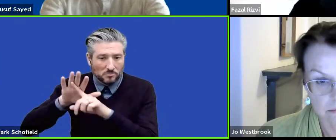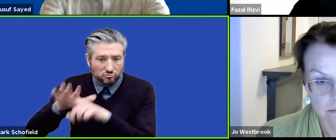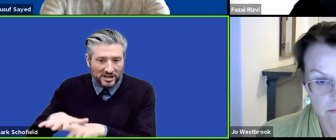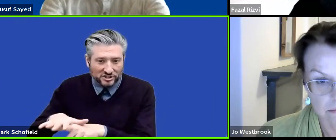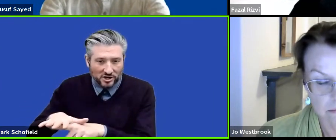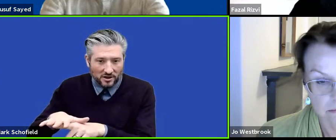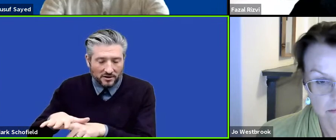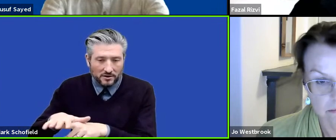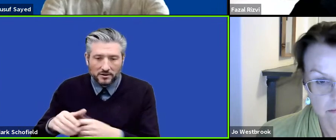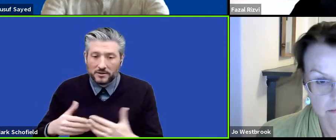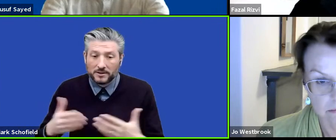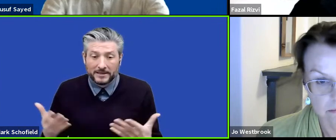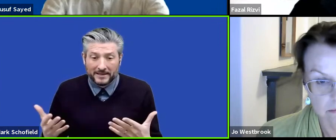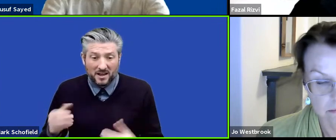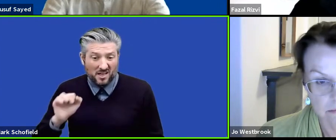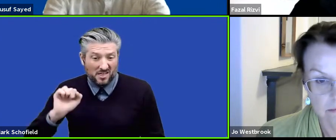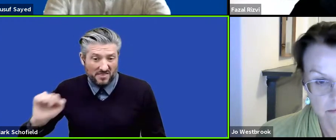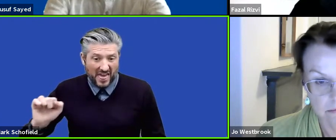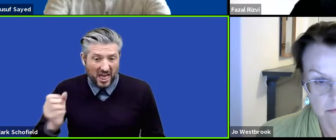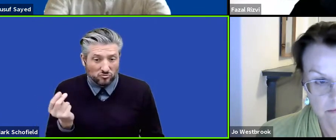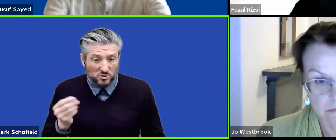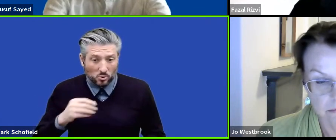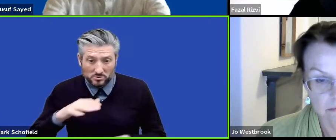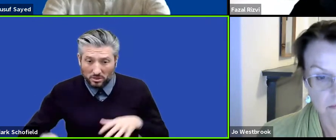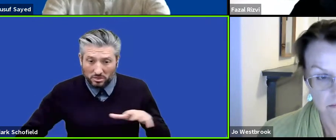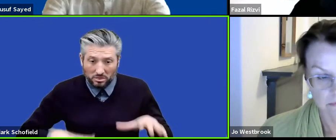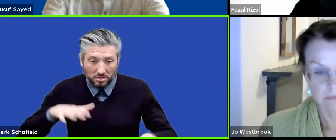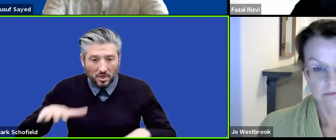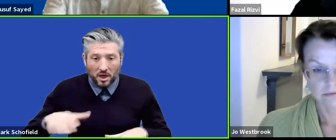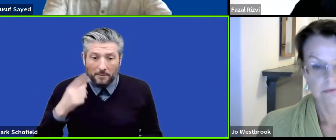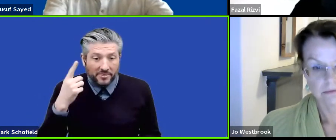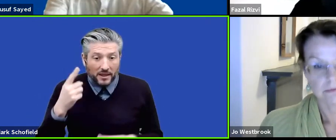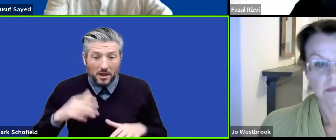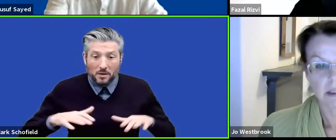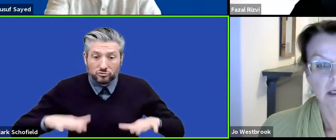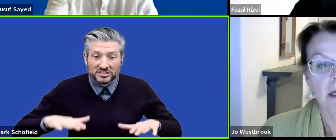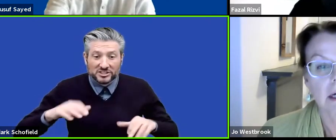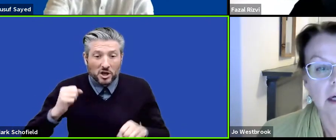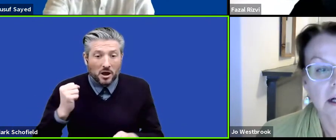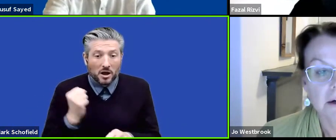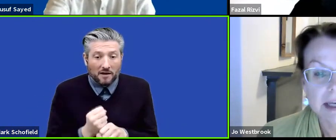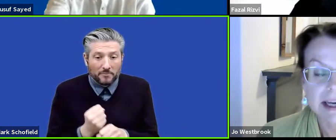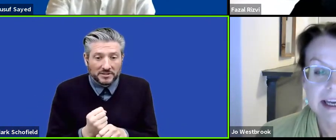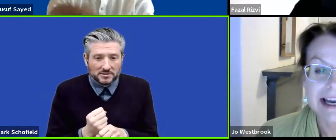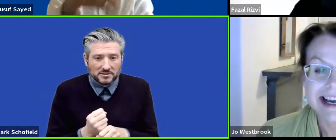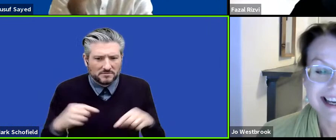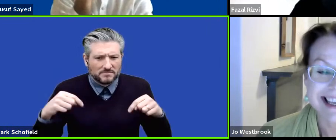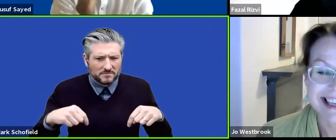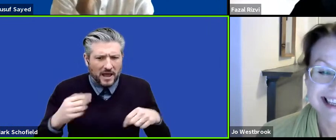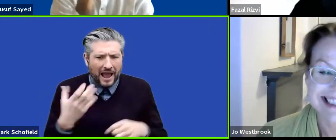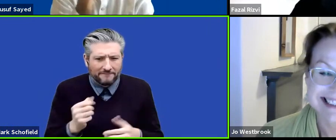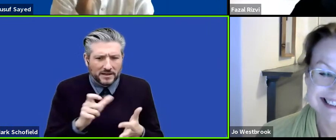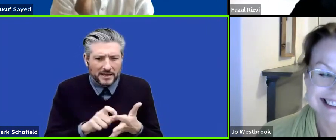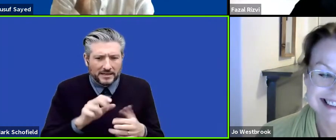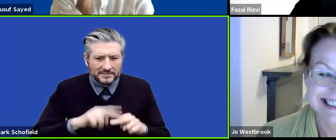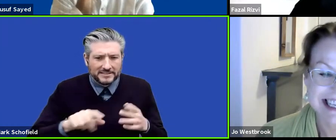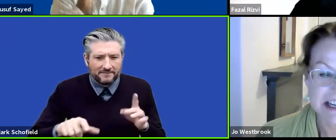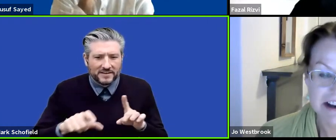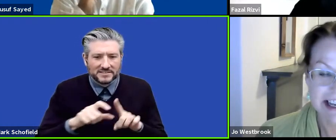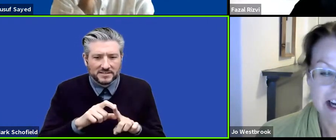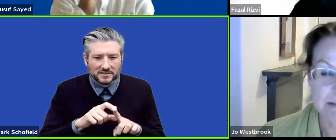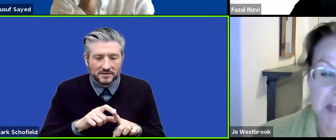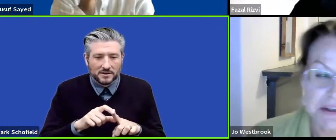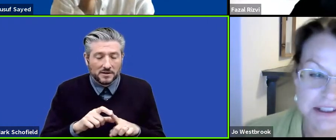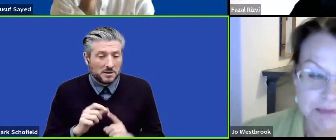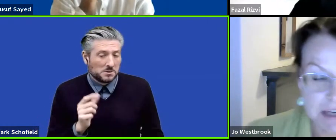resources I'm thinking about the British government and DFID, for example. At the moment, it might be possible that they